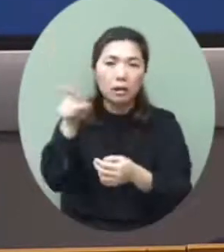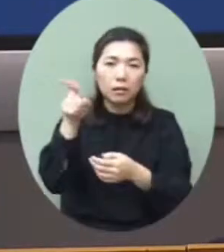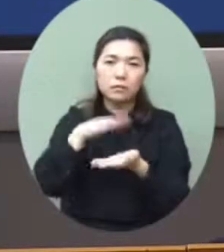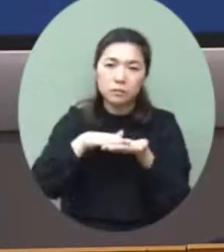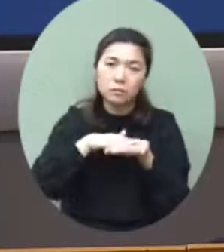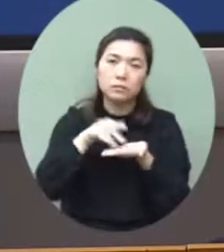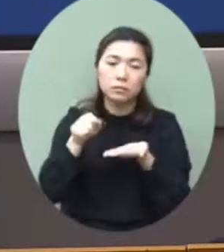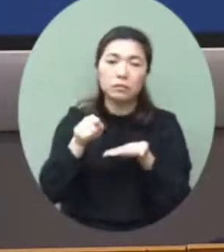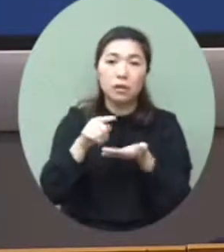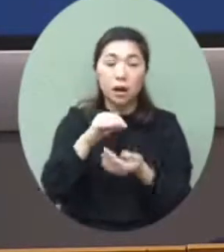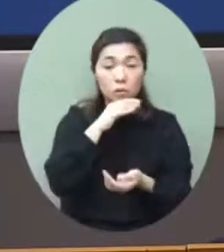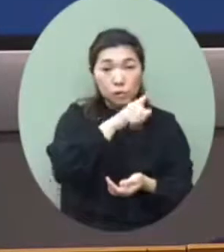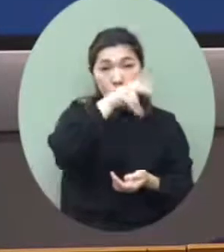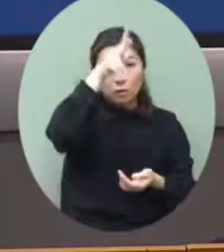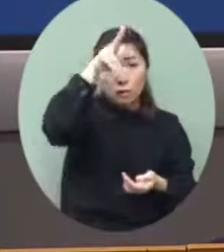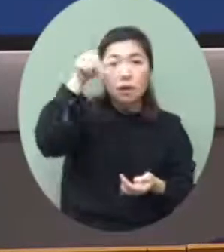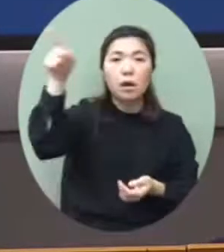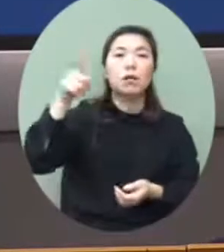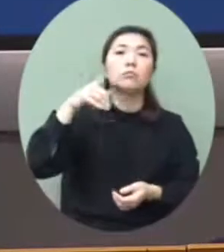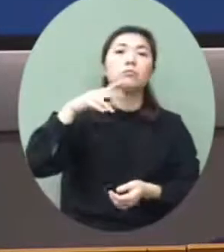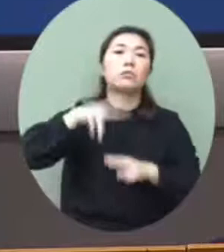postponement would be